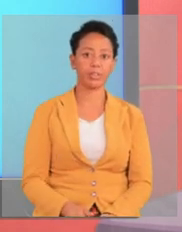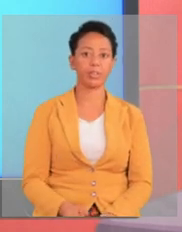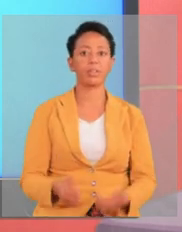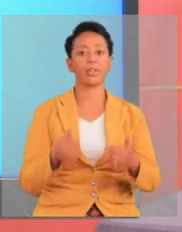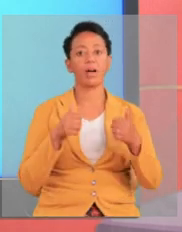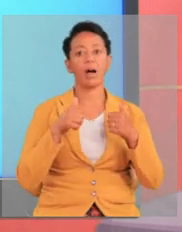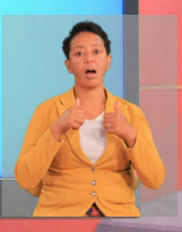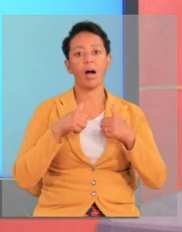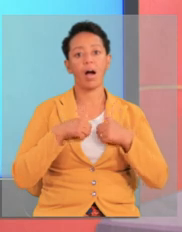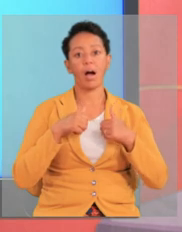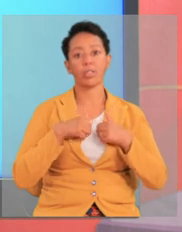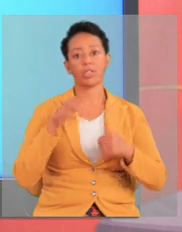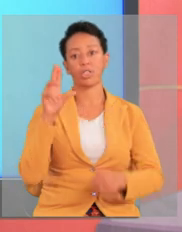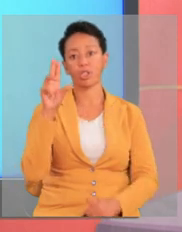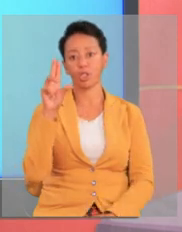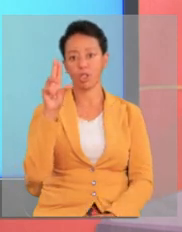not